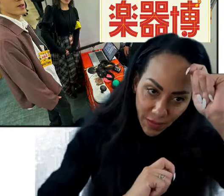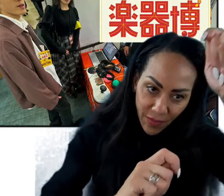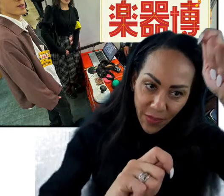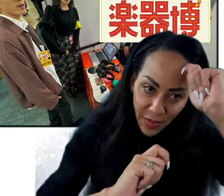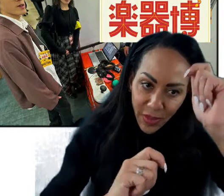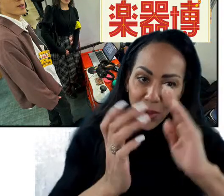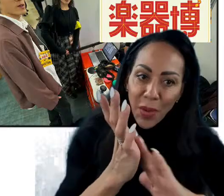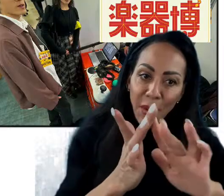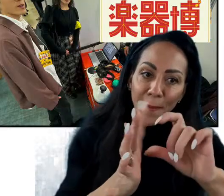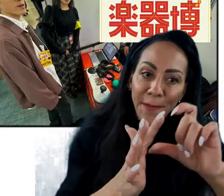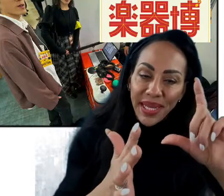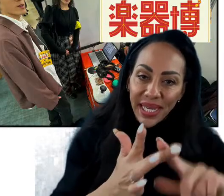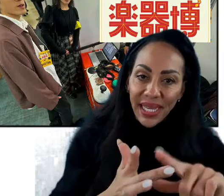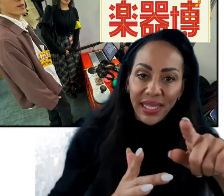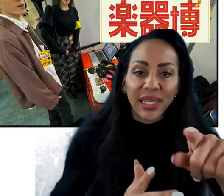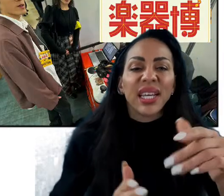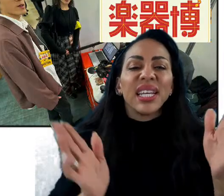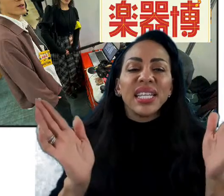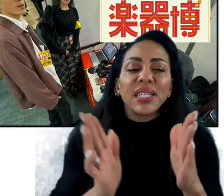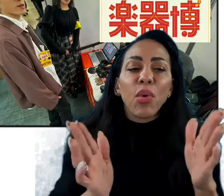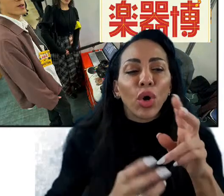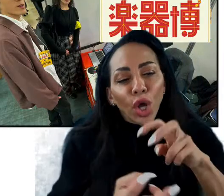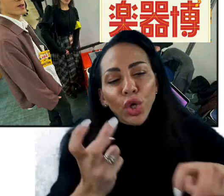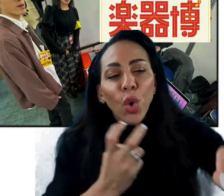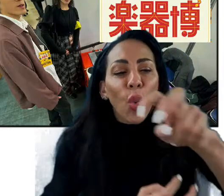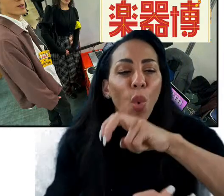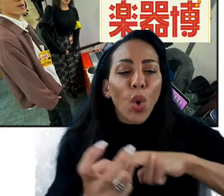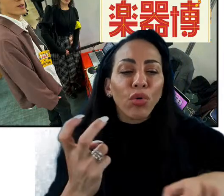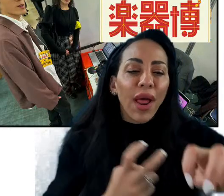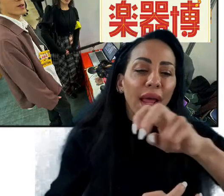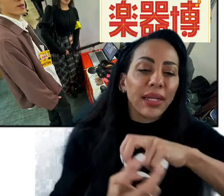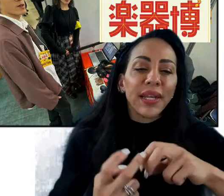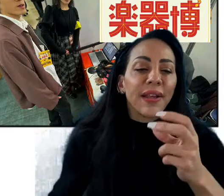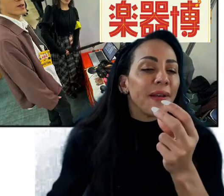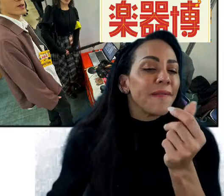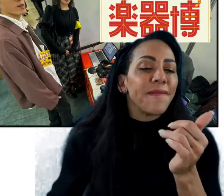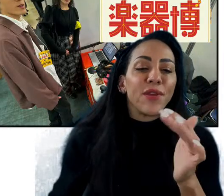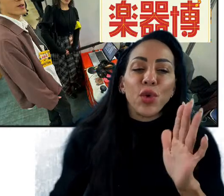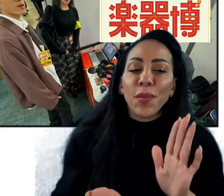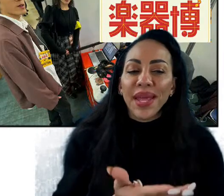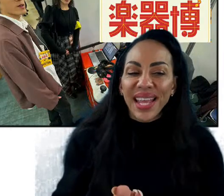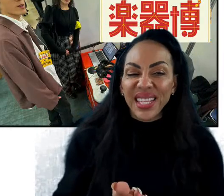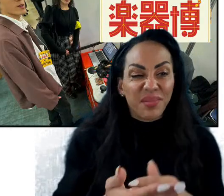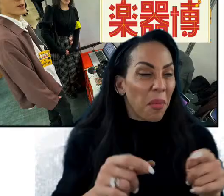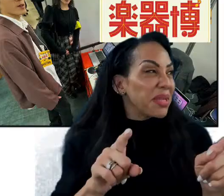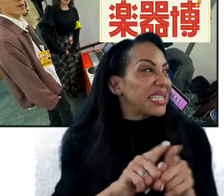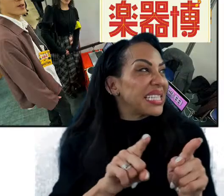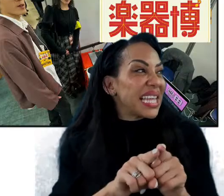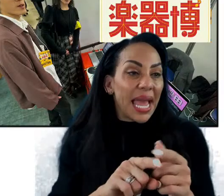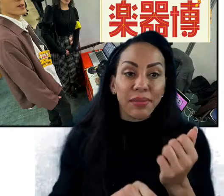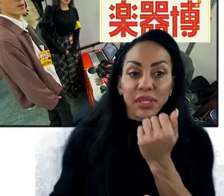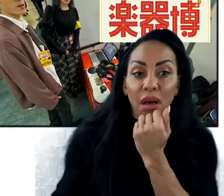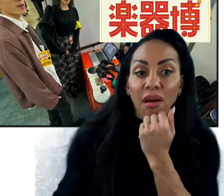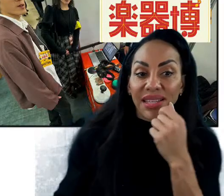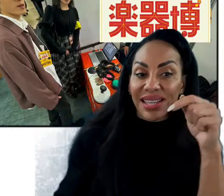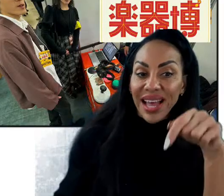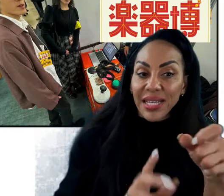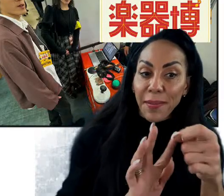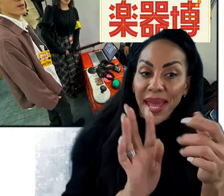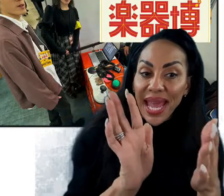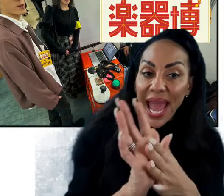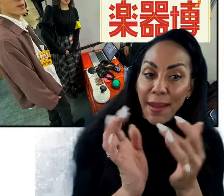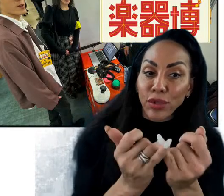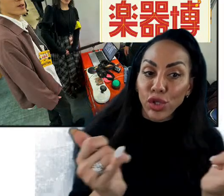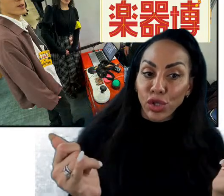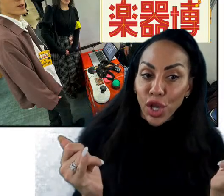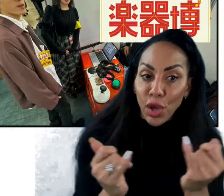walk around it in a few minutes, and probably not much bigger than the studio actually here. So I got to get immersed in